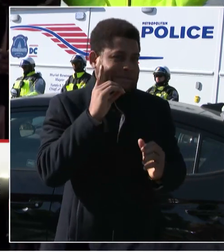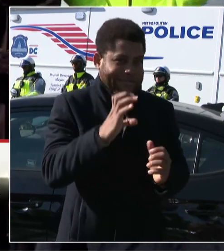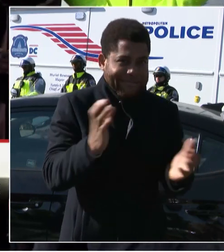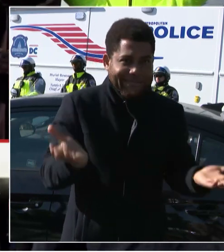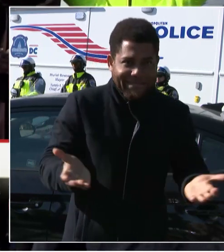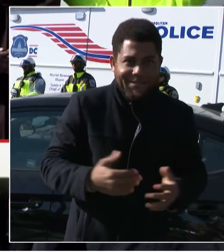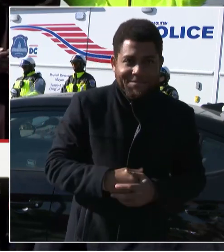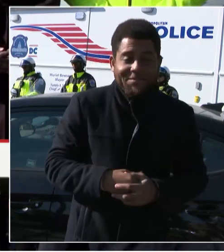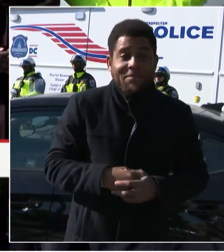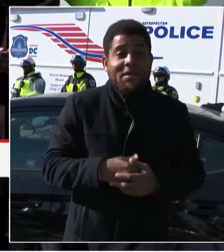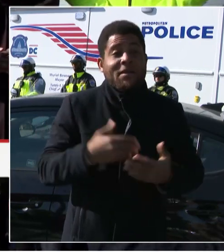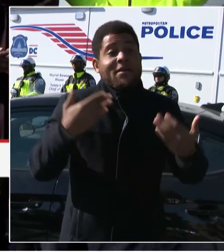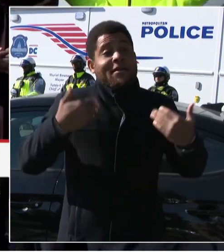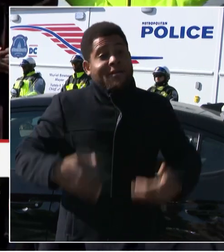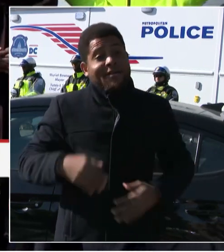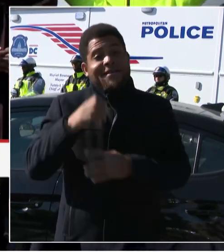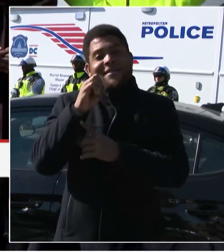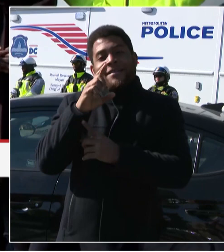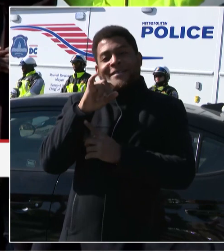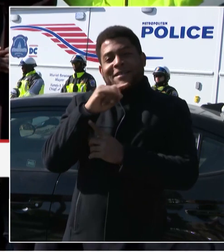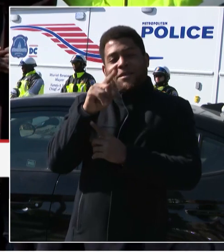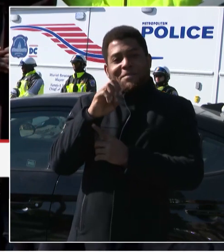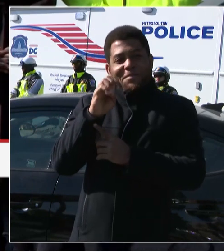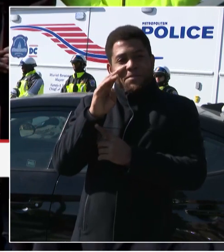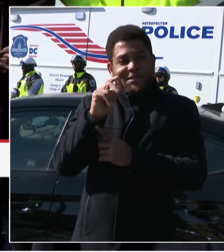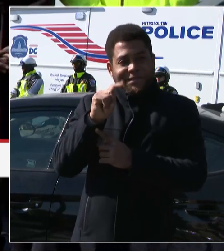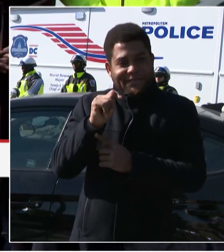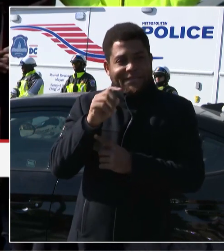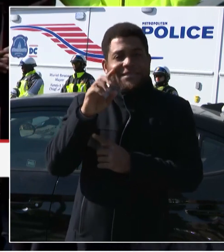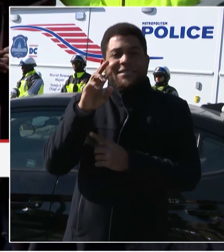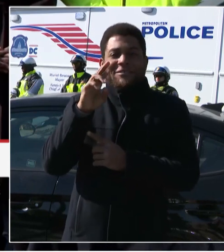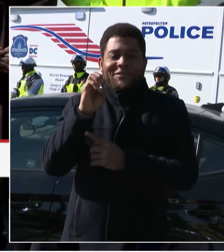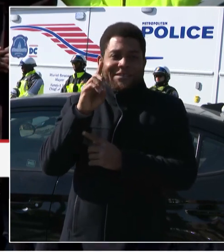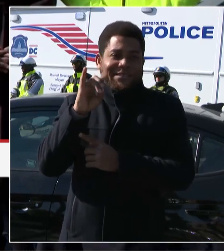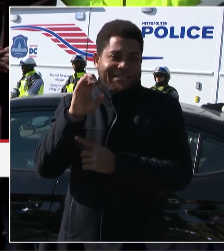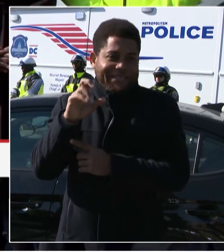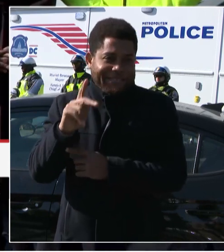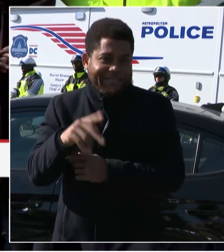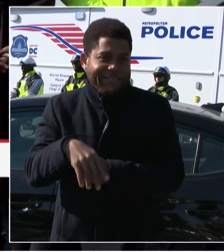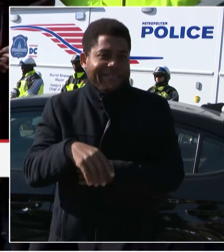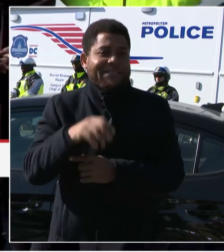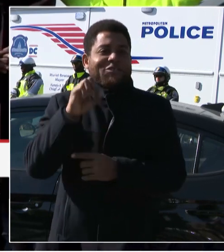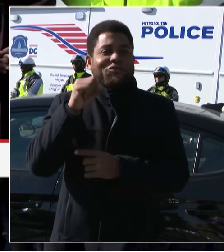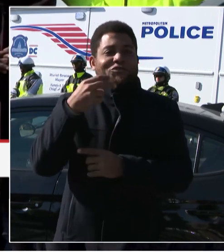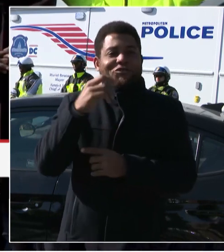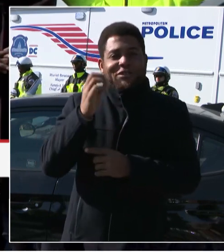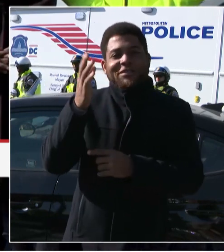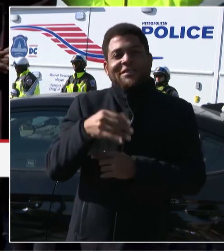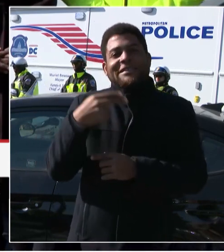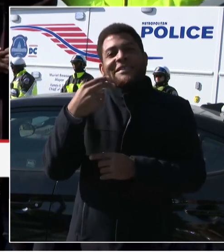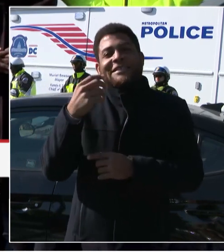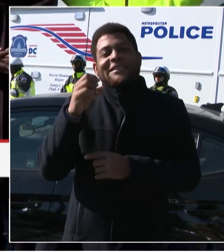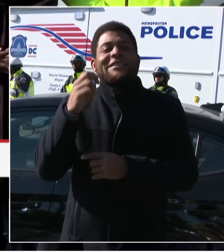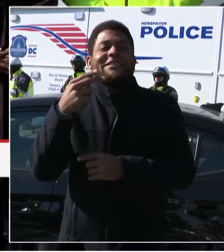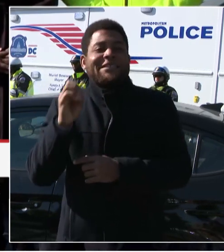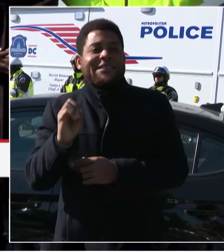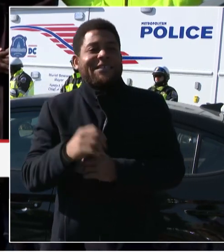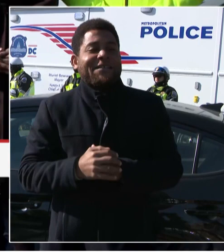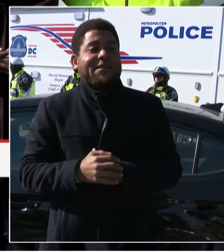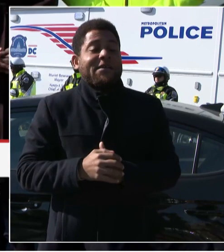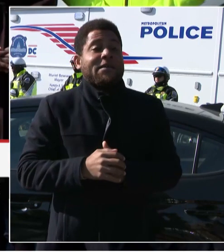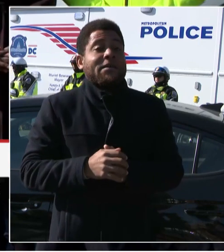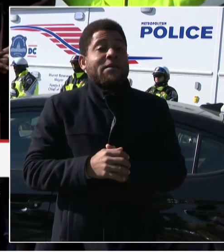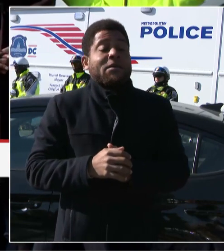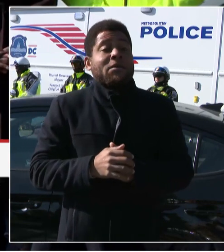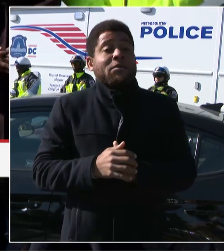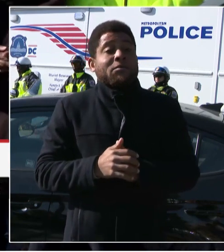them pronouns. I am a Ward 7 resident and in active recovery. First, I would like to give praise to the Most High for seeing it